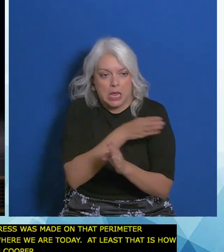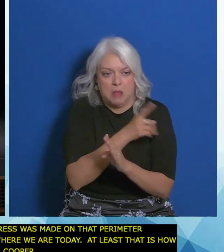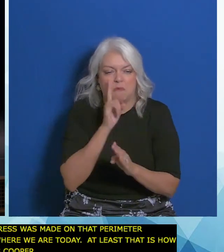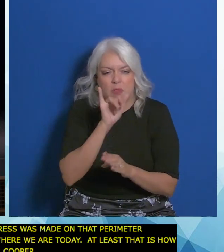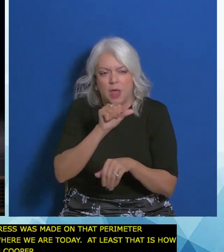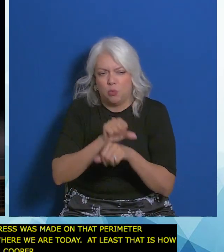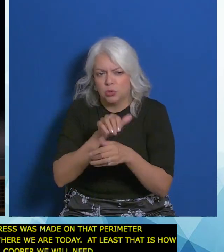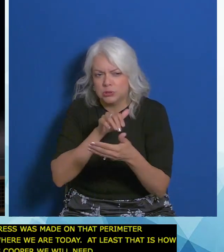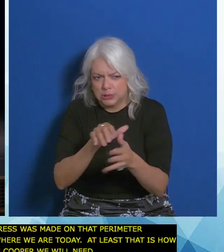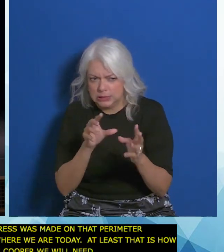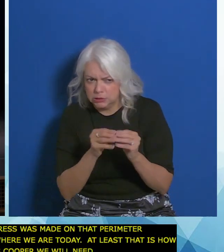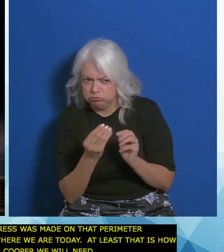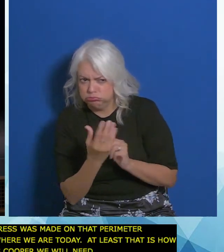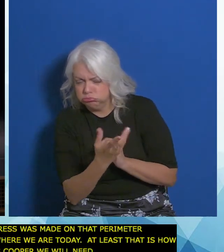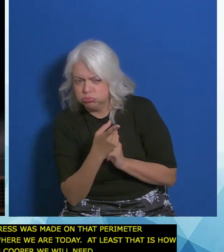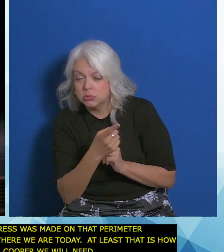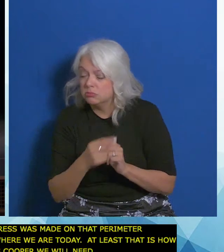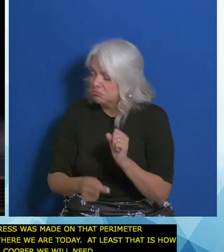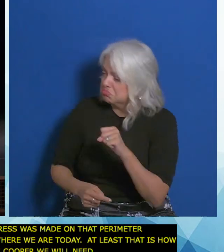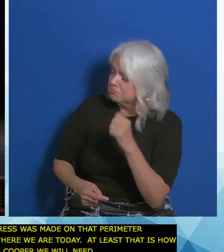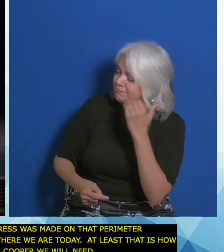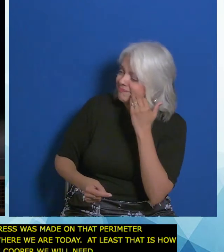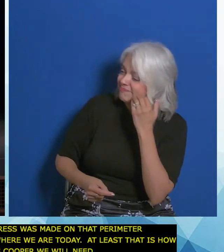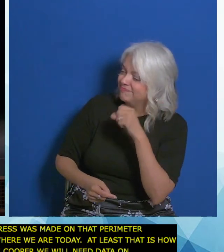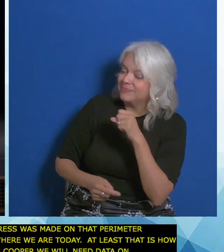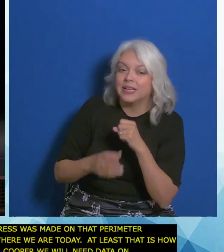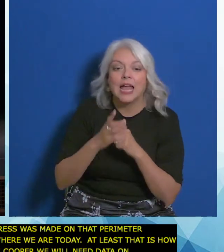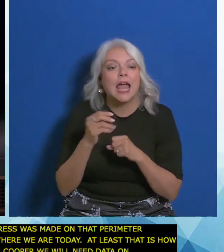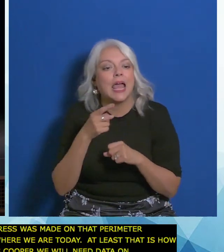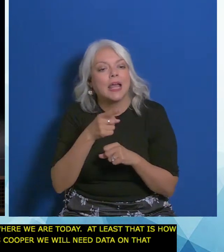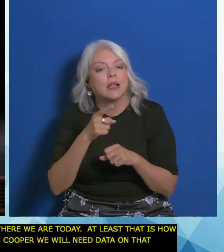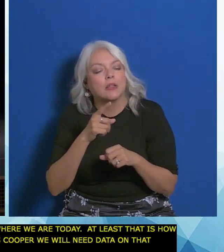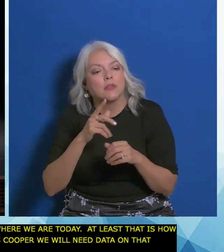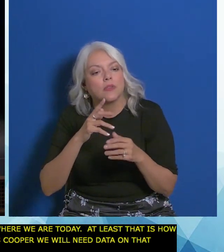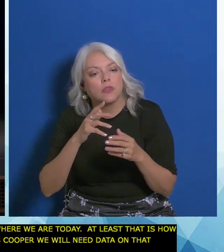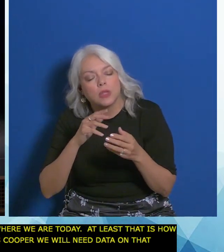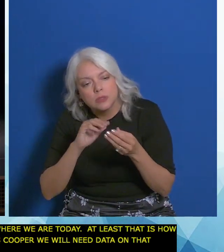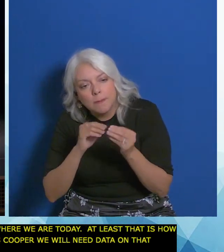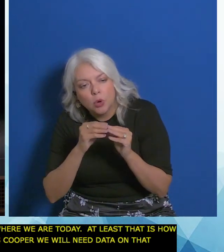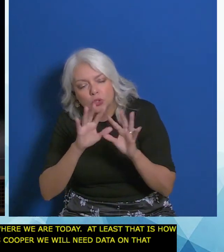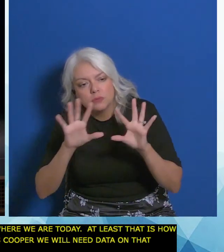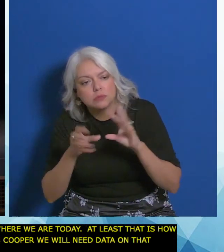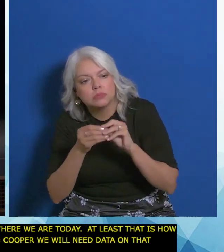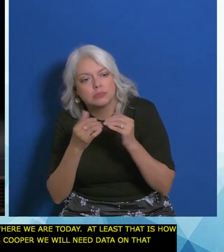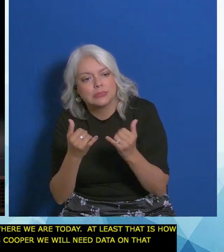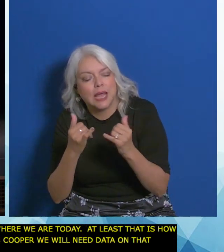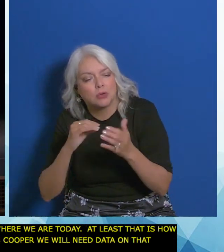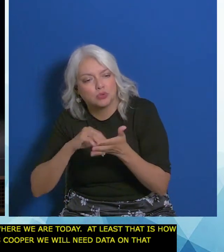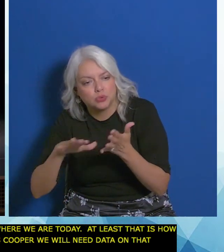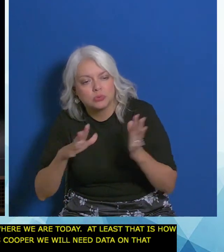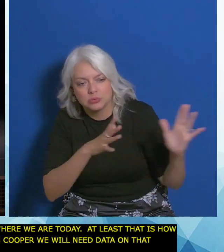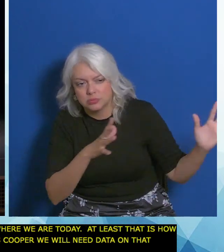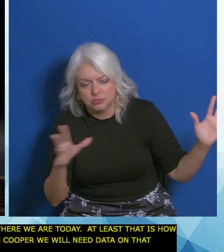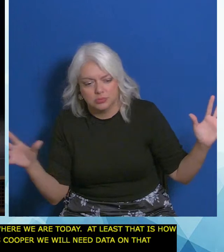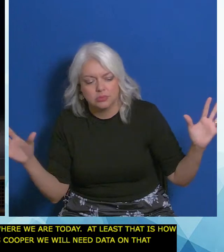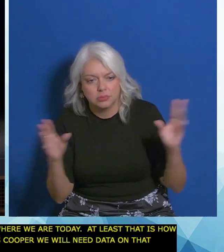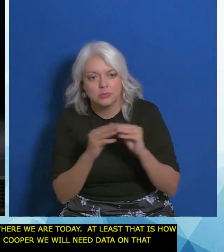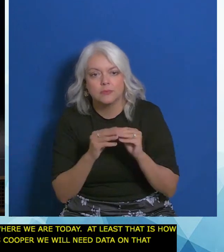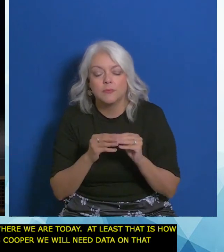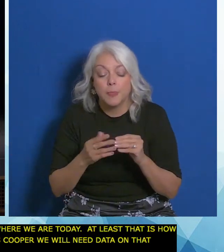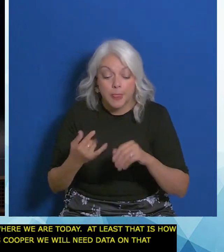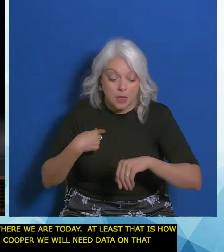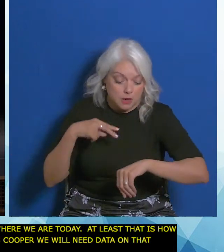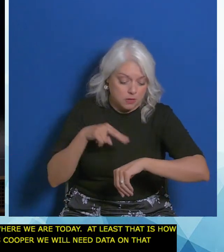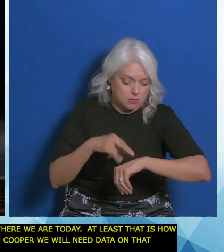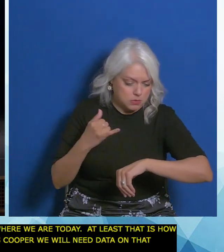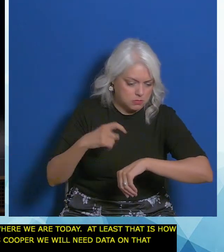Yes. That's probably, and then also the demographic data that you talked about. All right, so moving on, we're going to go to, actually it's 5:30.